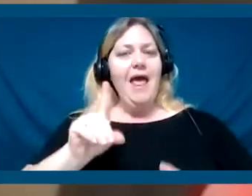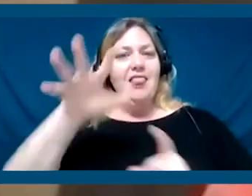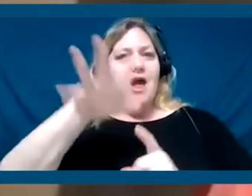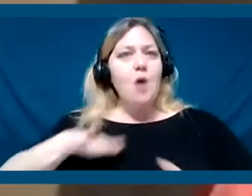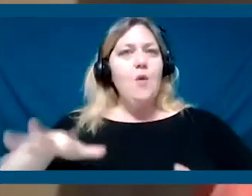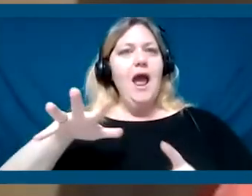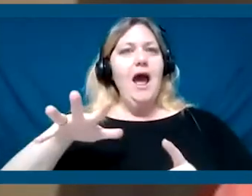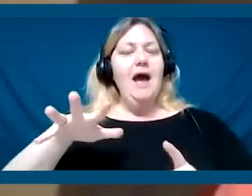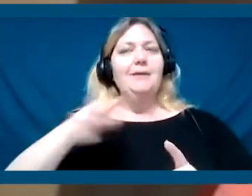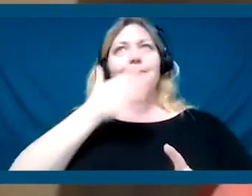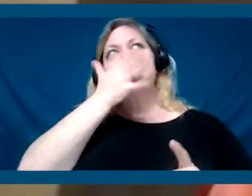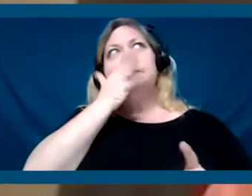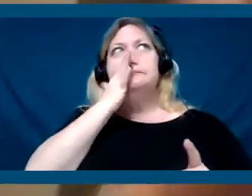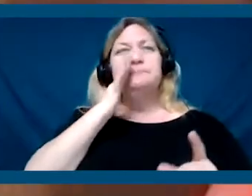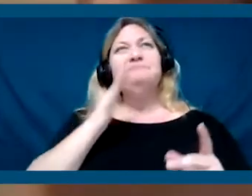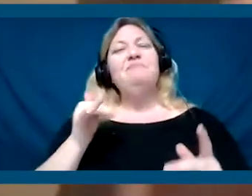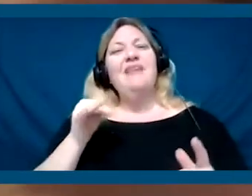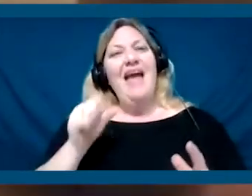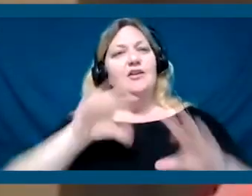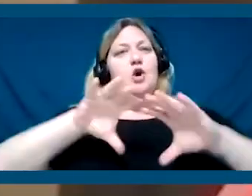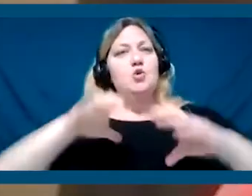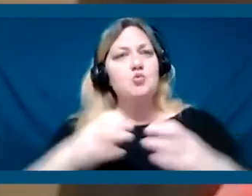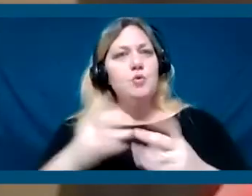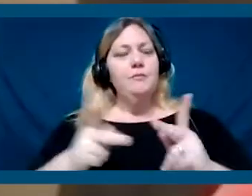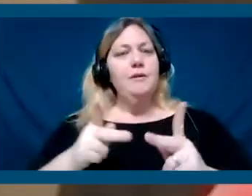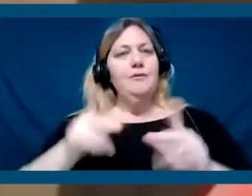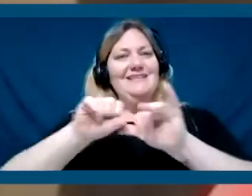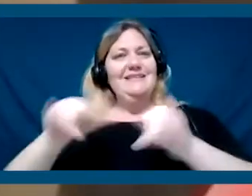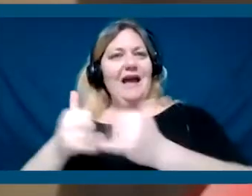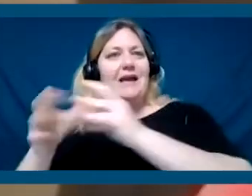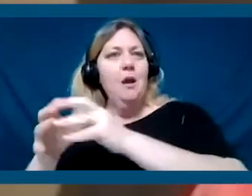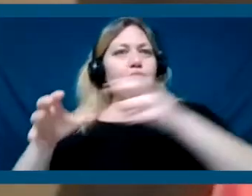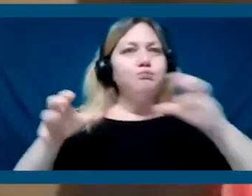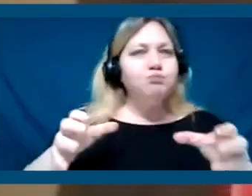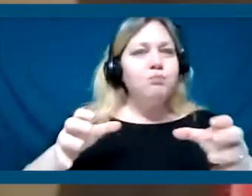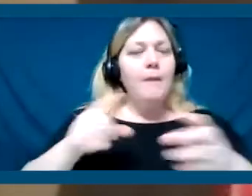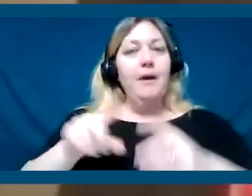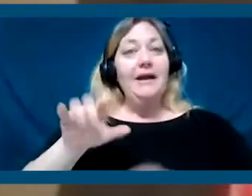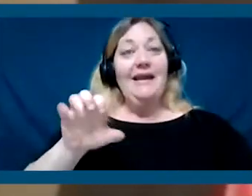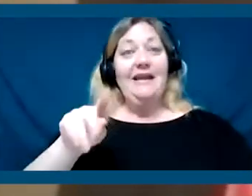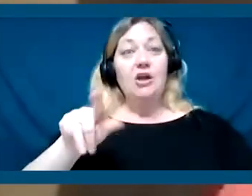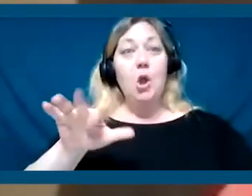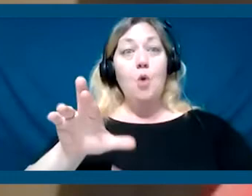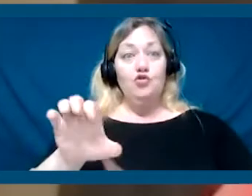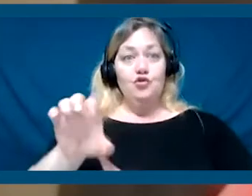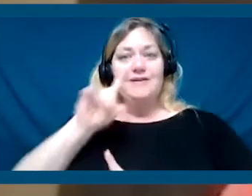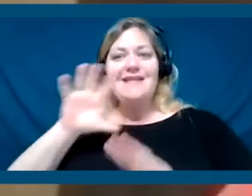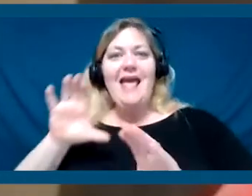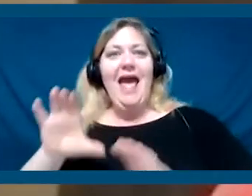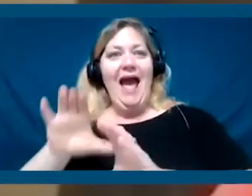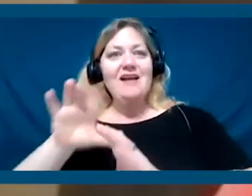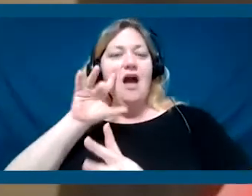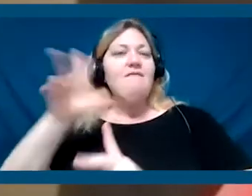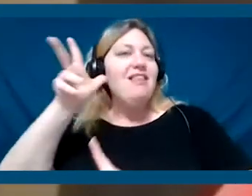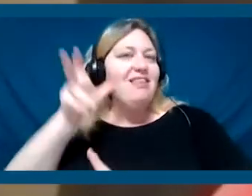as a group of people within the society. But enclosure is actually the act of listening